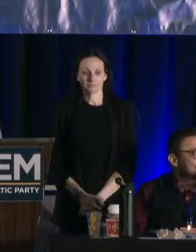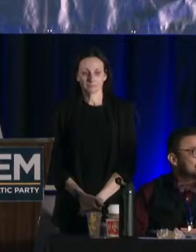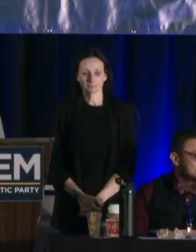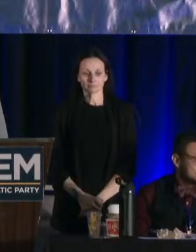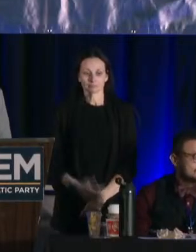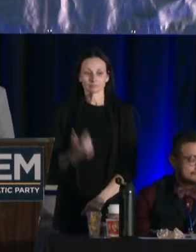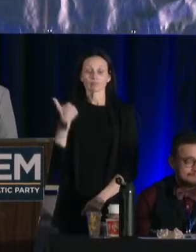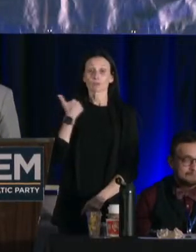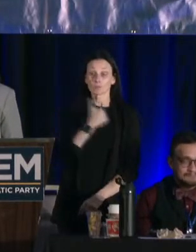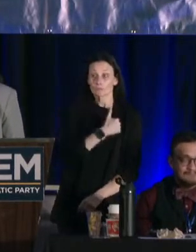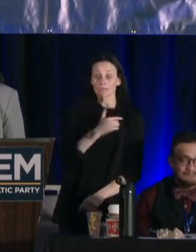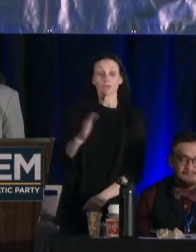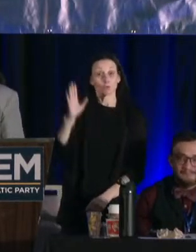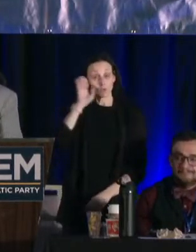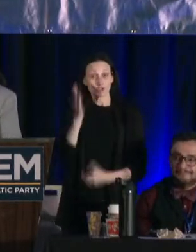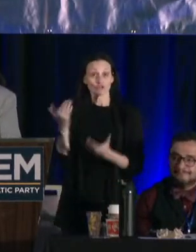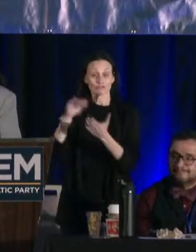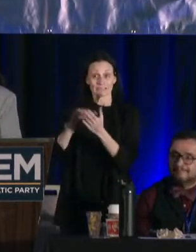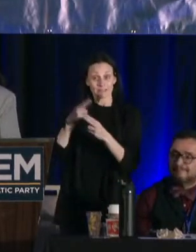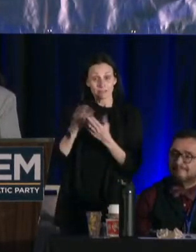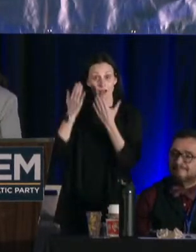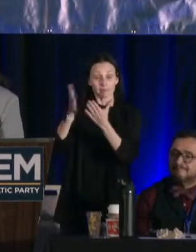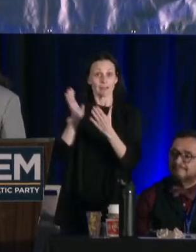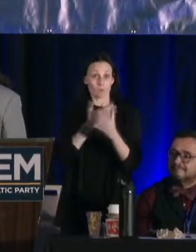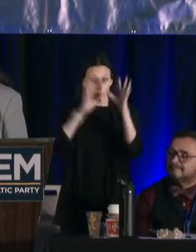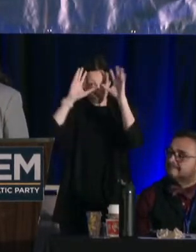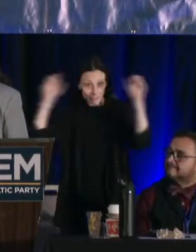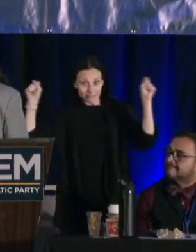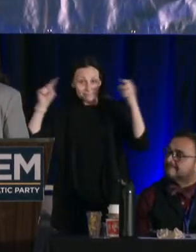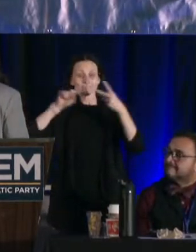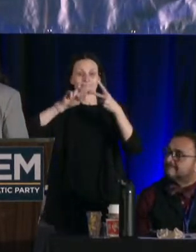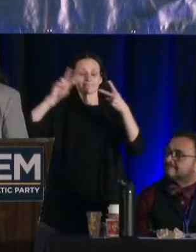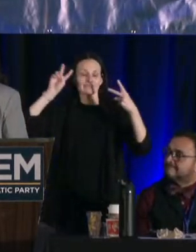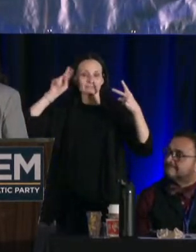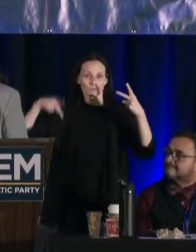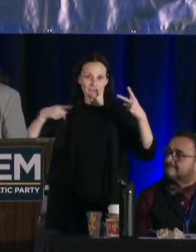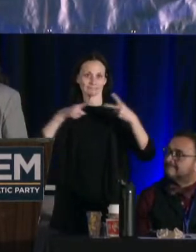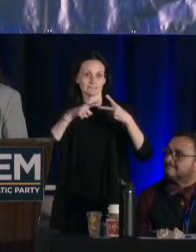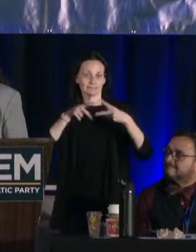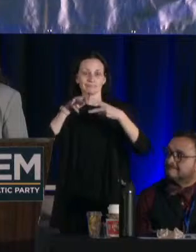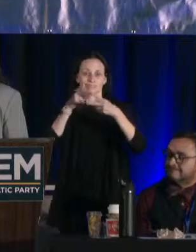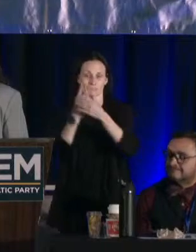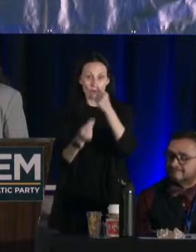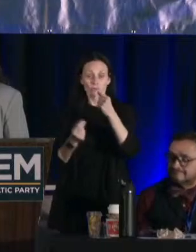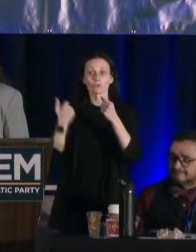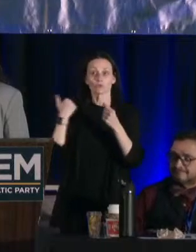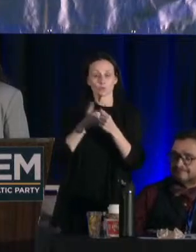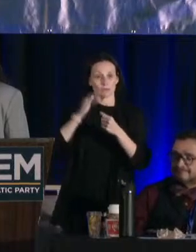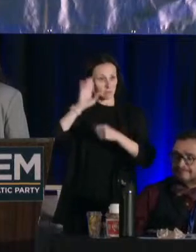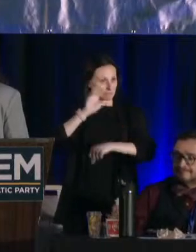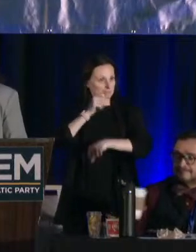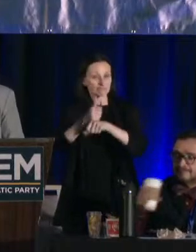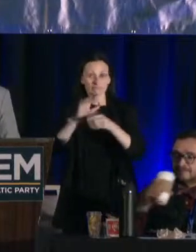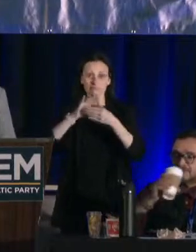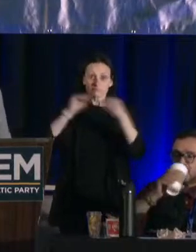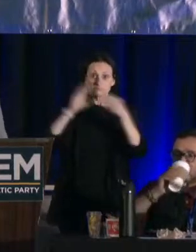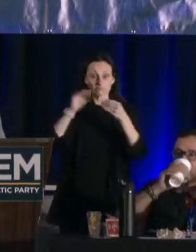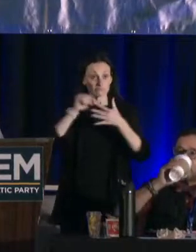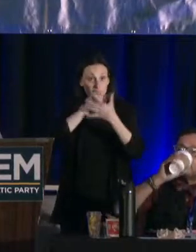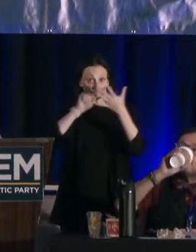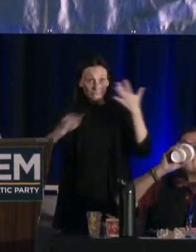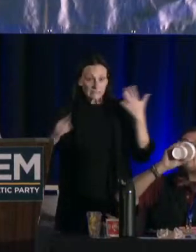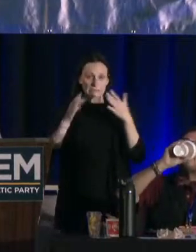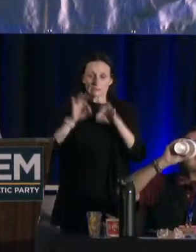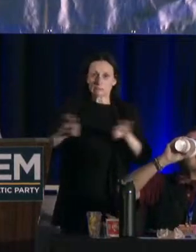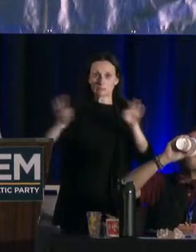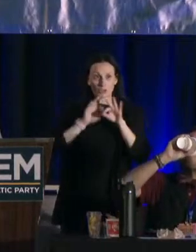We will renominate our president and vice president. We will lay out what's at stake in